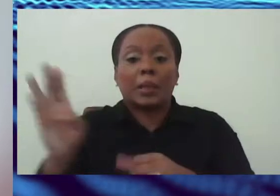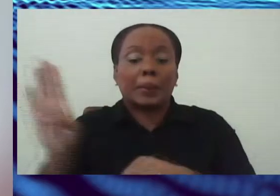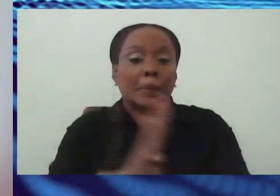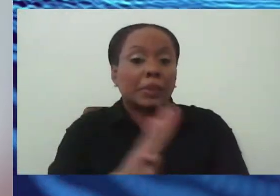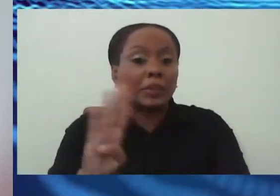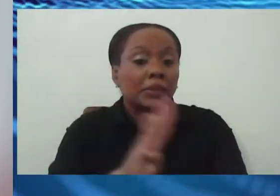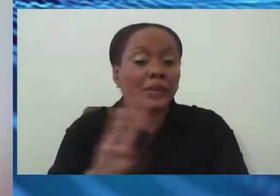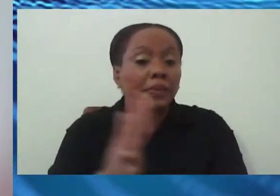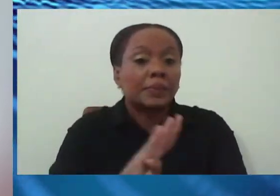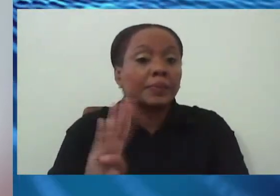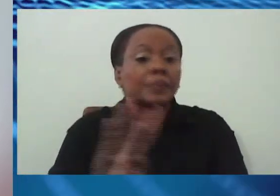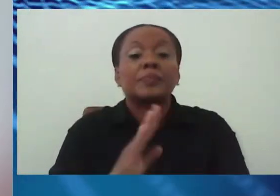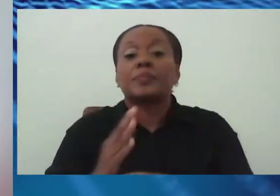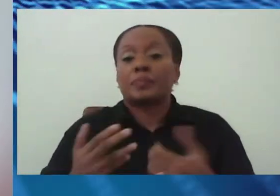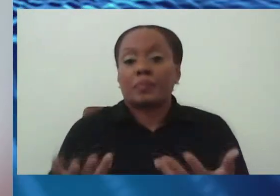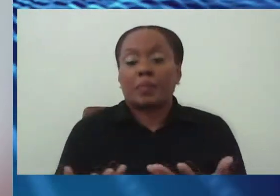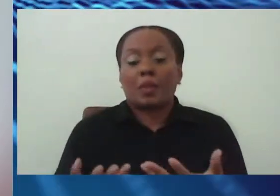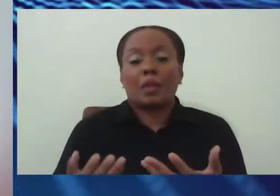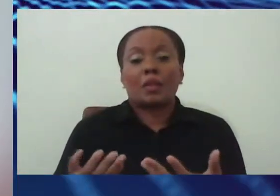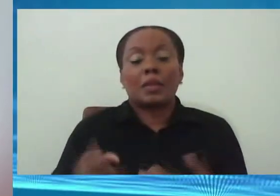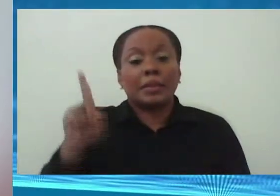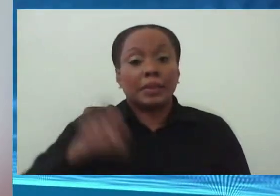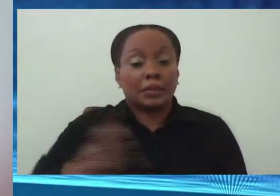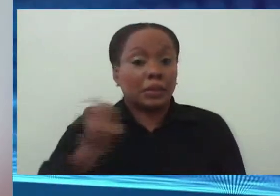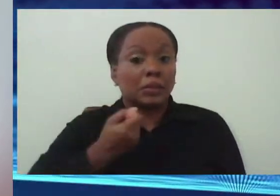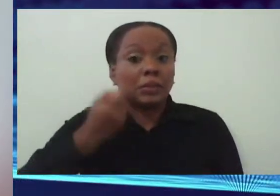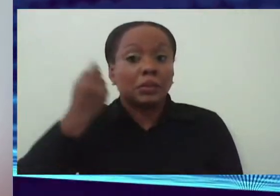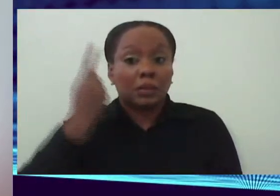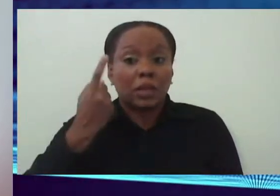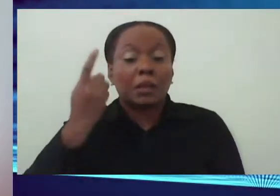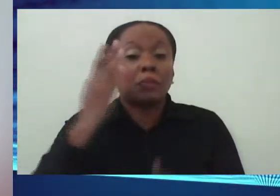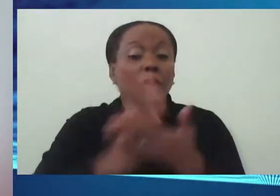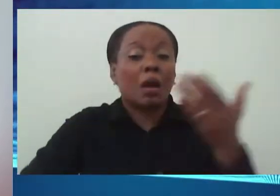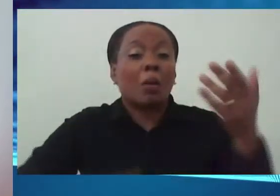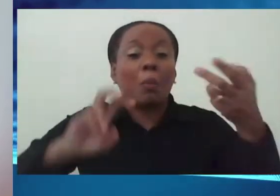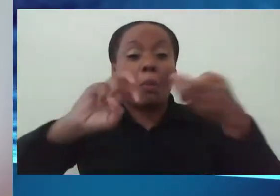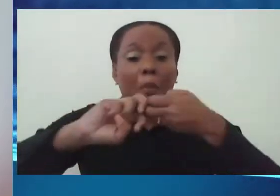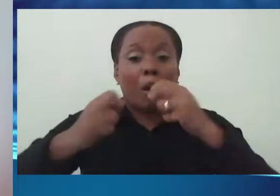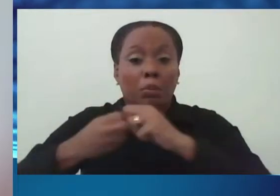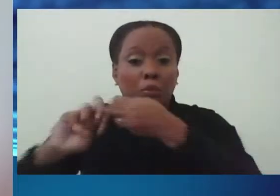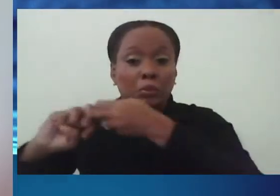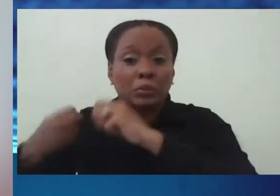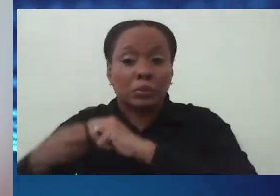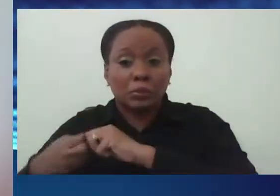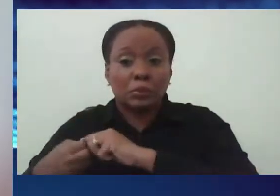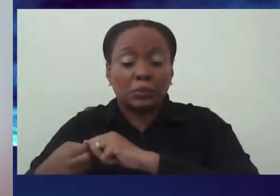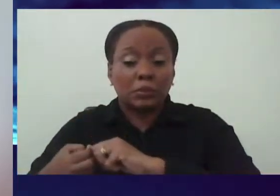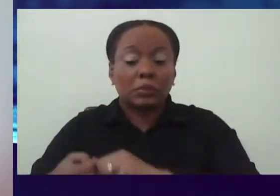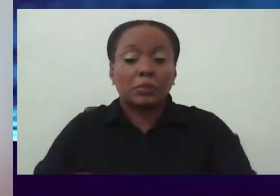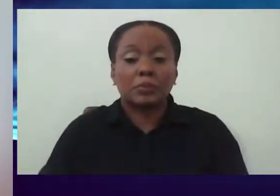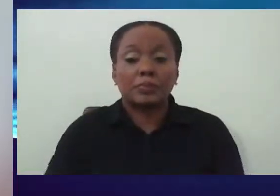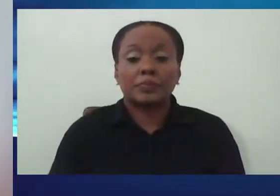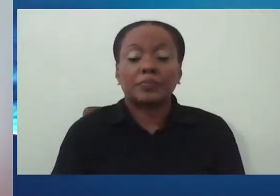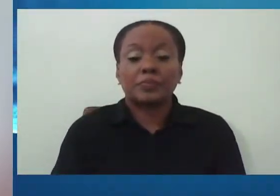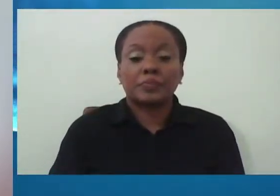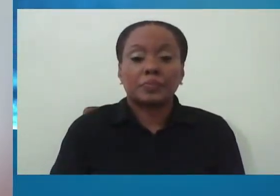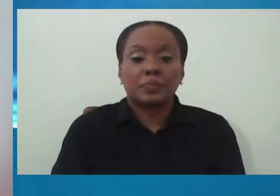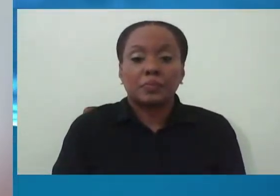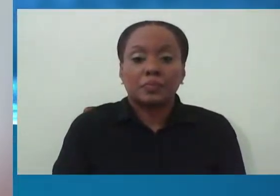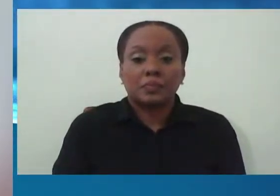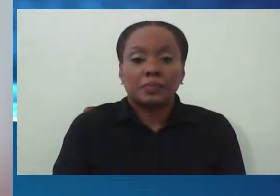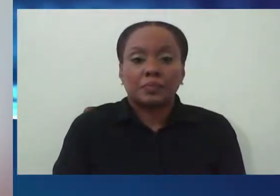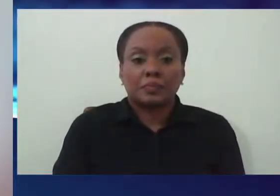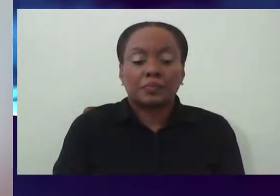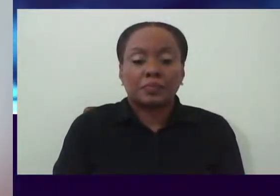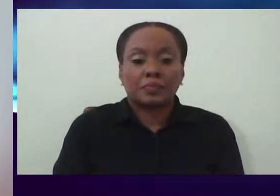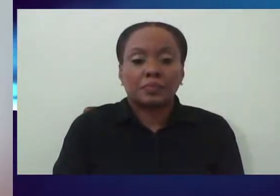workplaces so that they understand some of the issues. Because the reality is, with the numbers that are on the